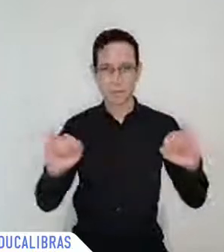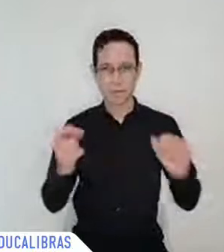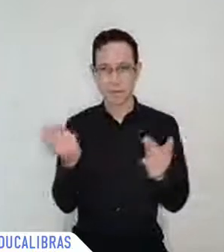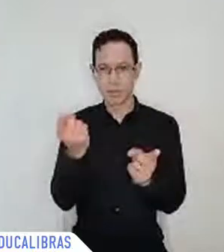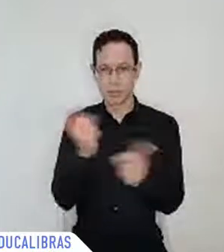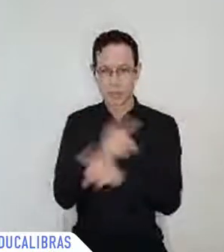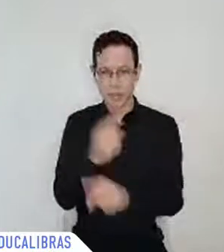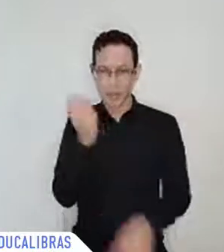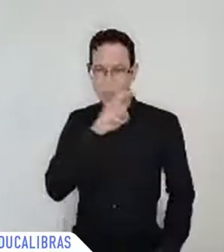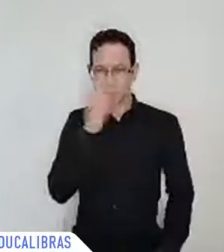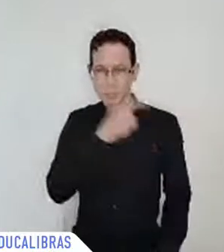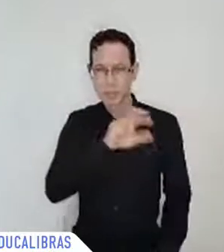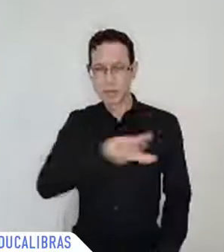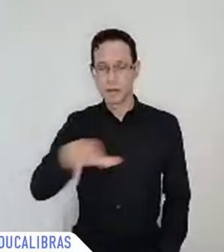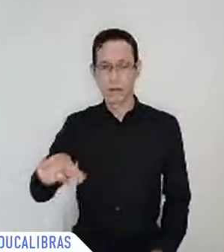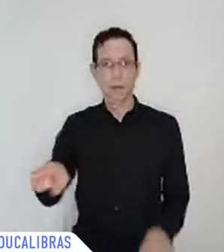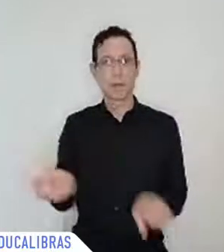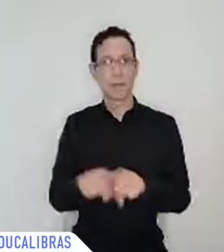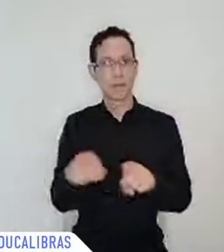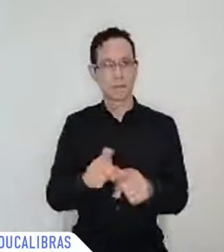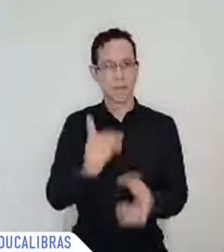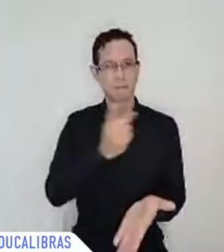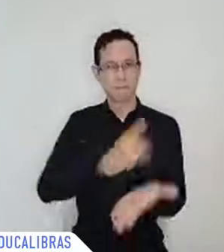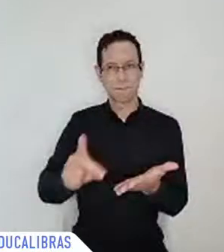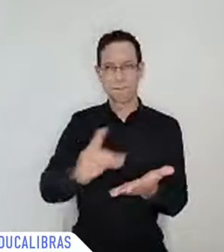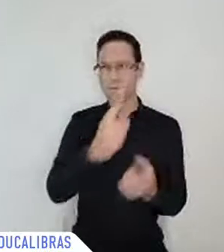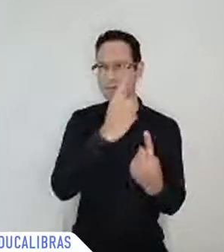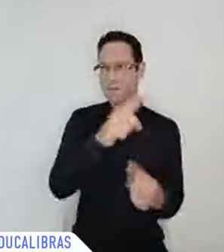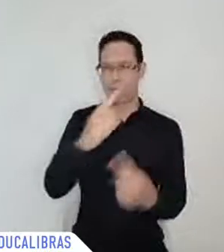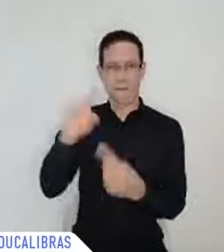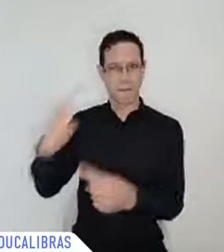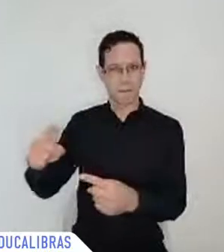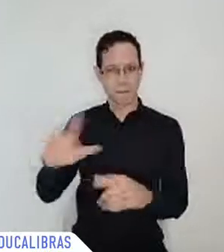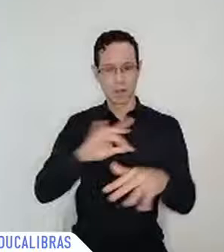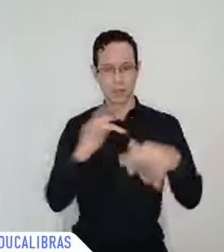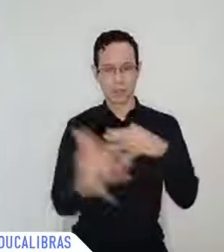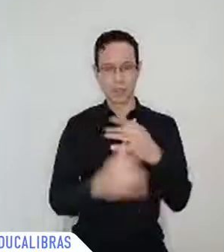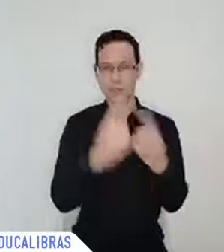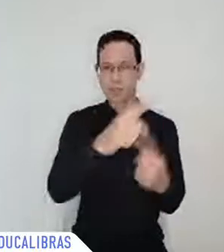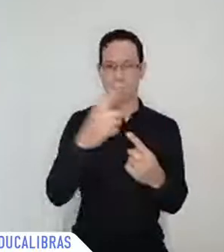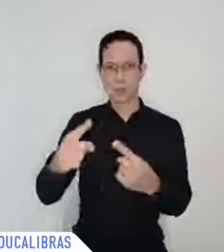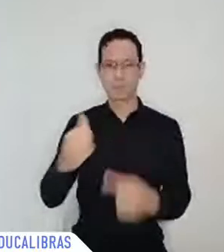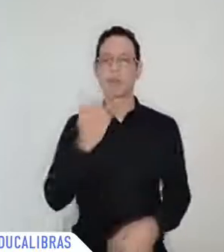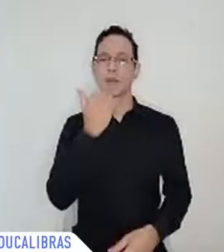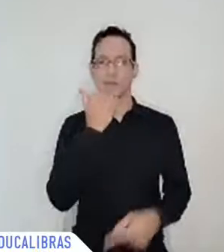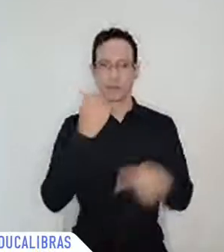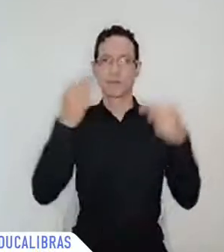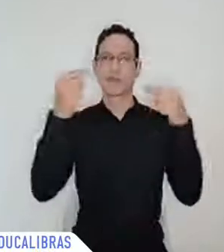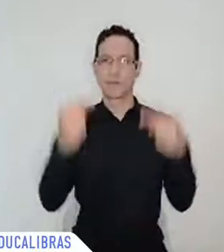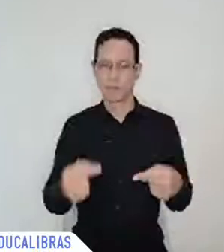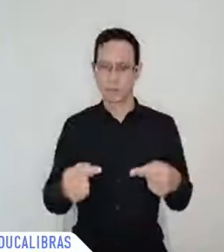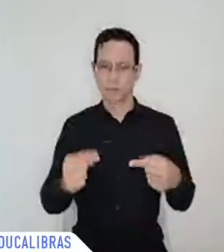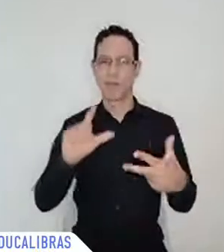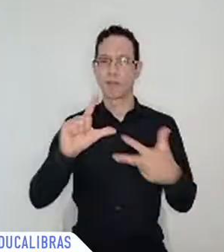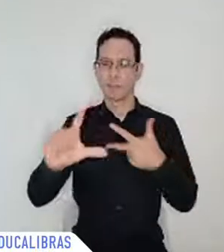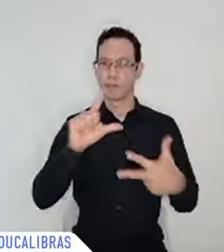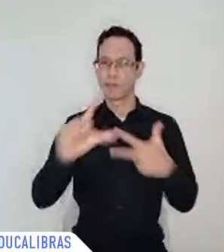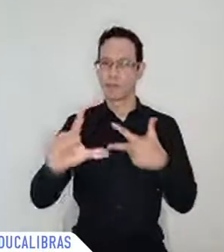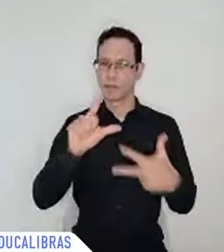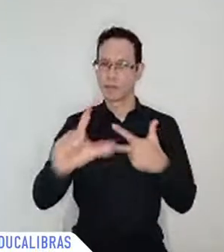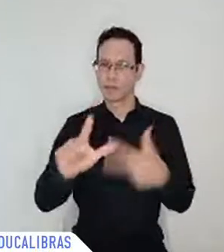of campaigns or on attacks on social media